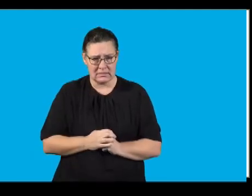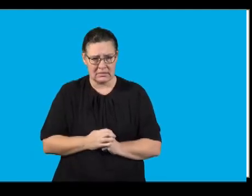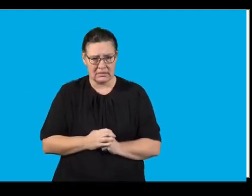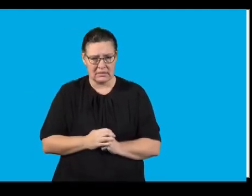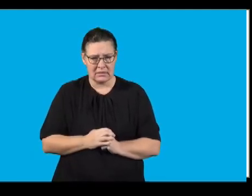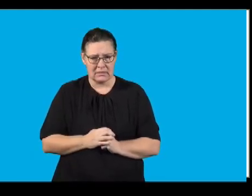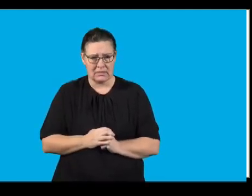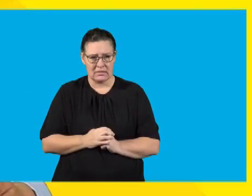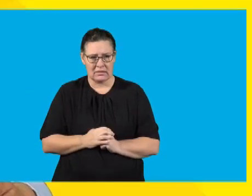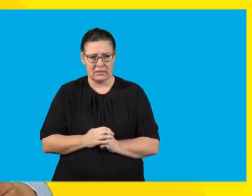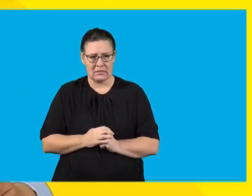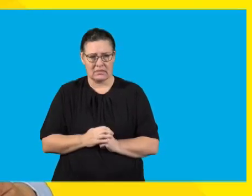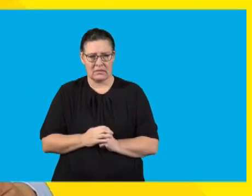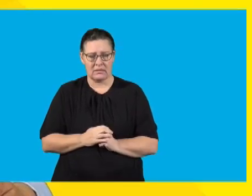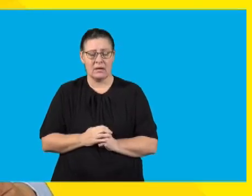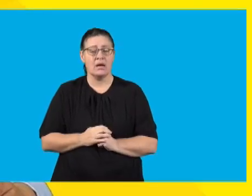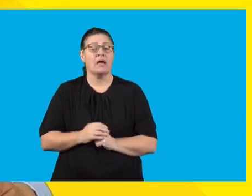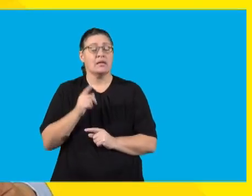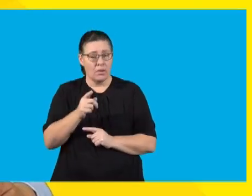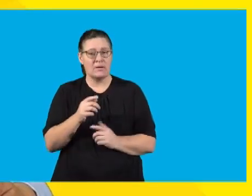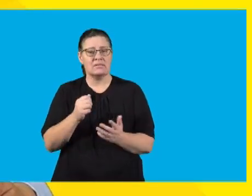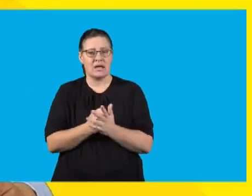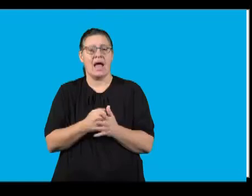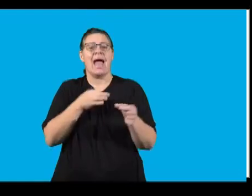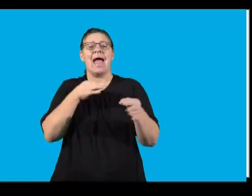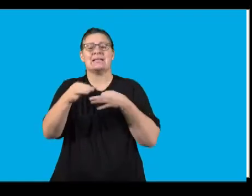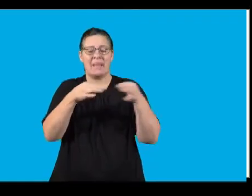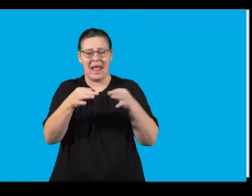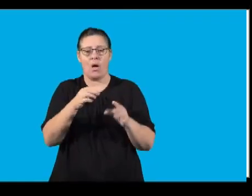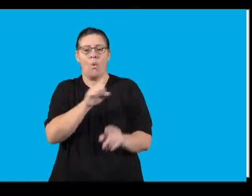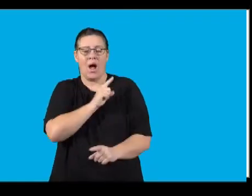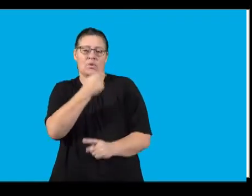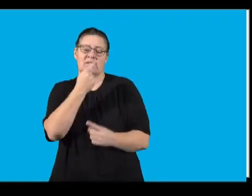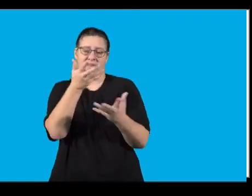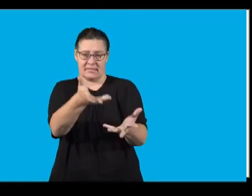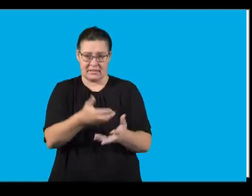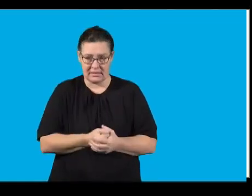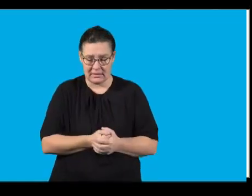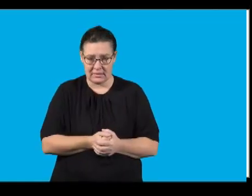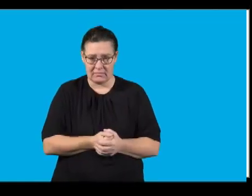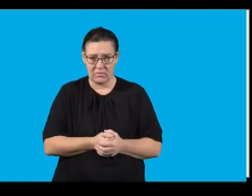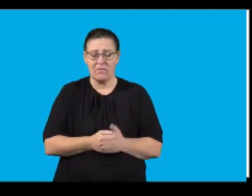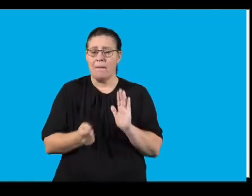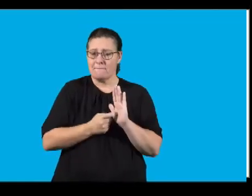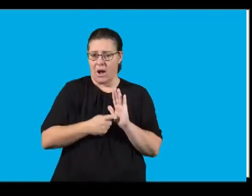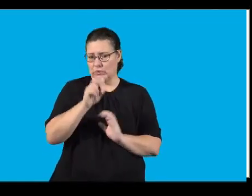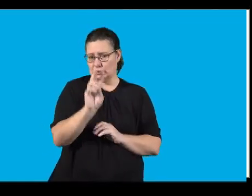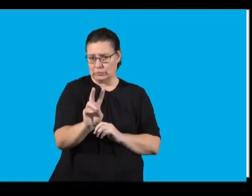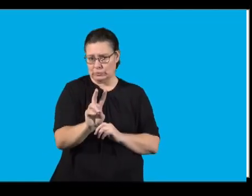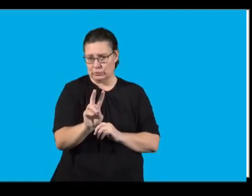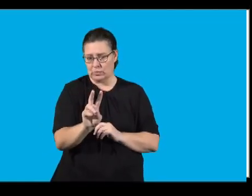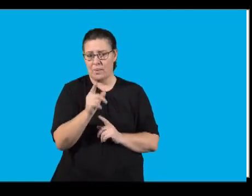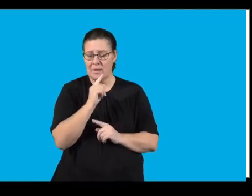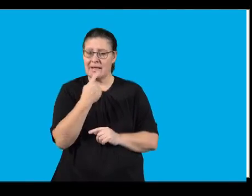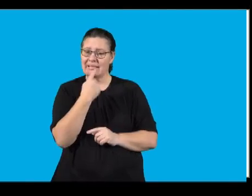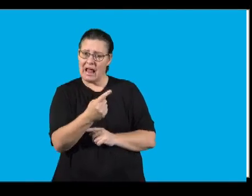here? What's happening? And then not only that, but you have to substantiate your answer. So to see, you're going to get 2 marks there.